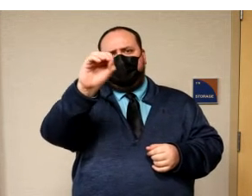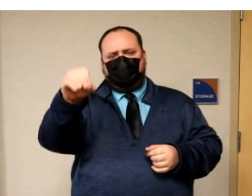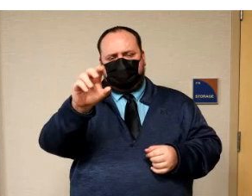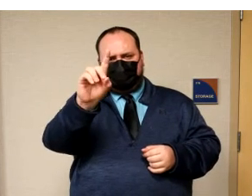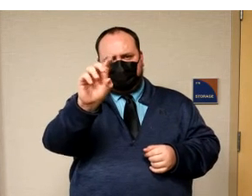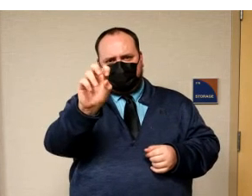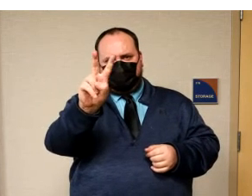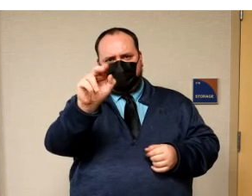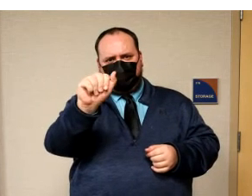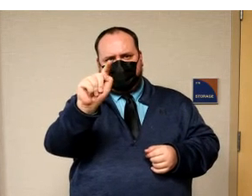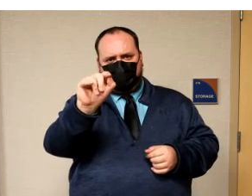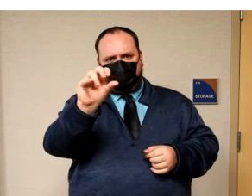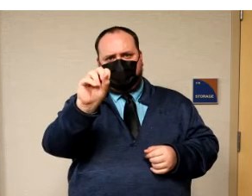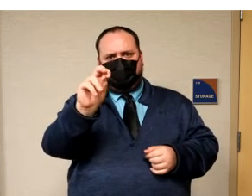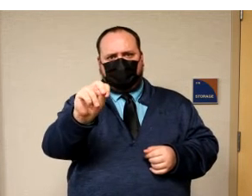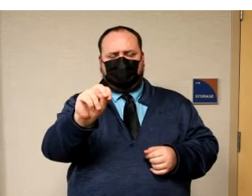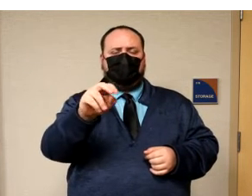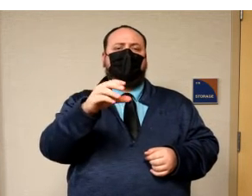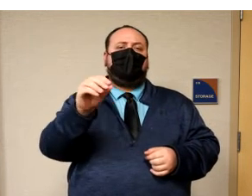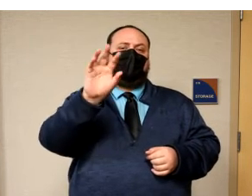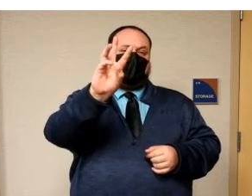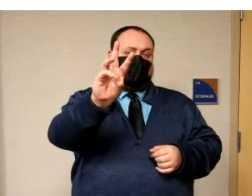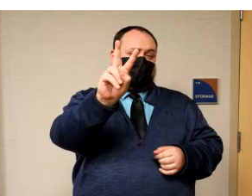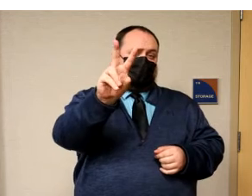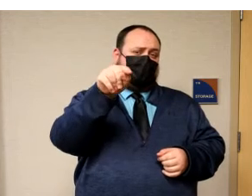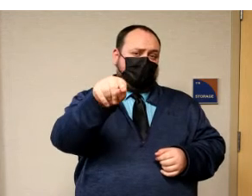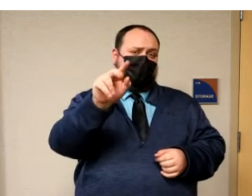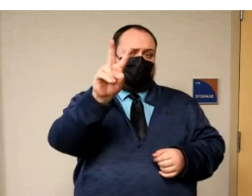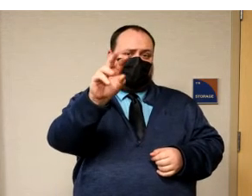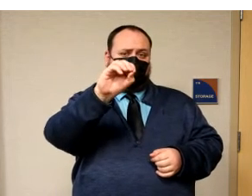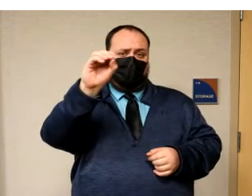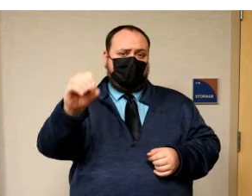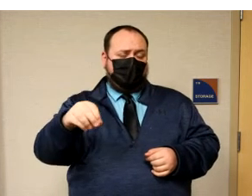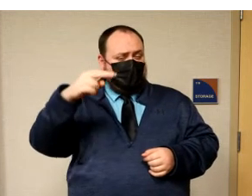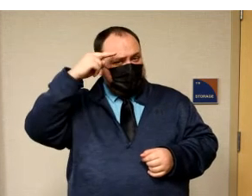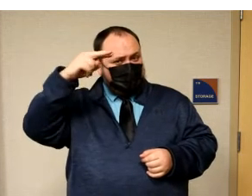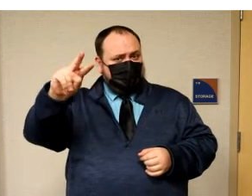and 62.02% Hispanic CVAP.